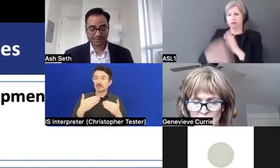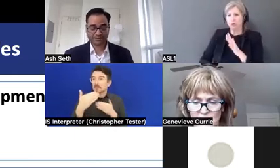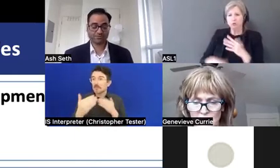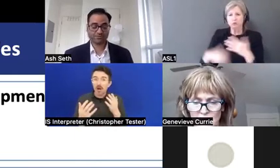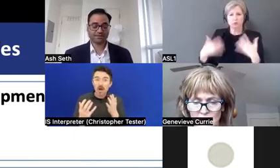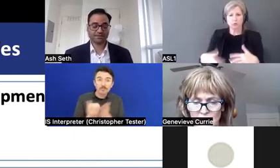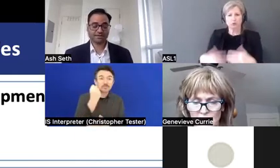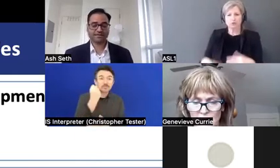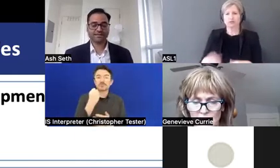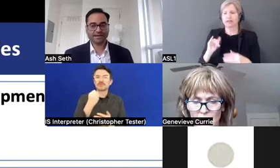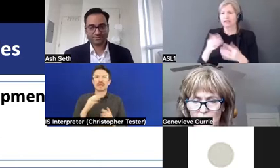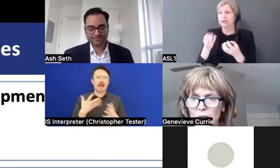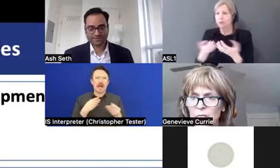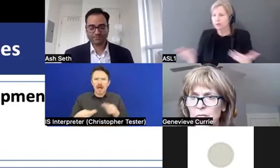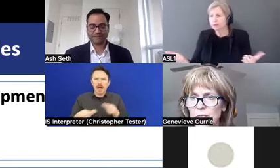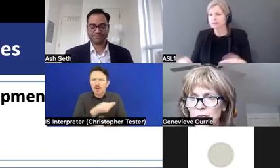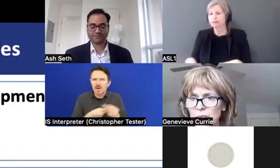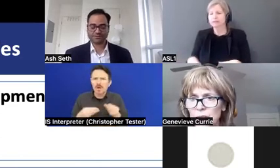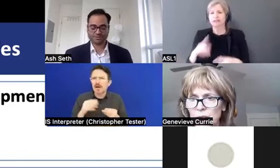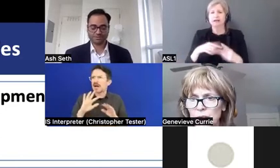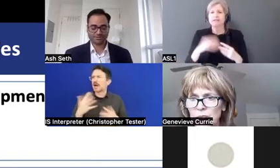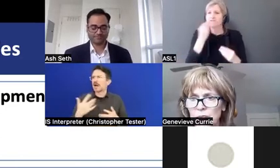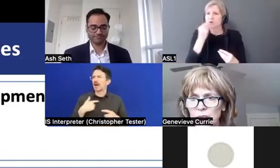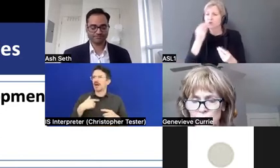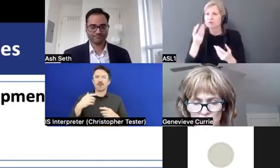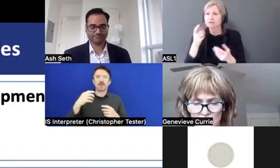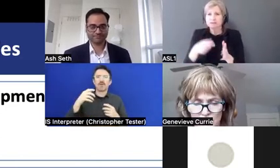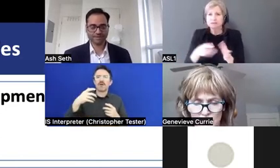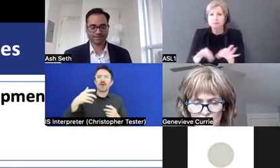protective equipment and dietary supplies for their children.